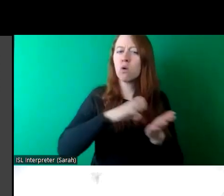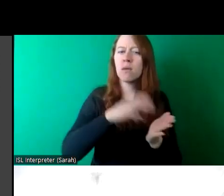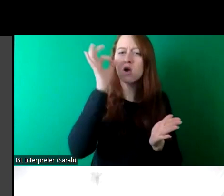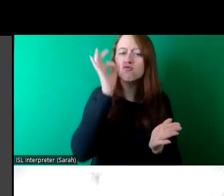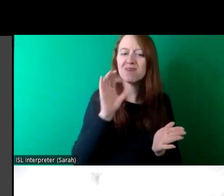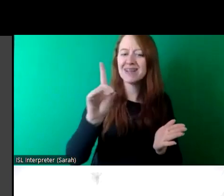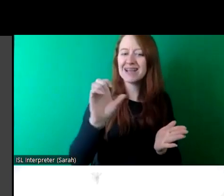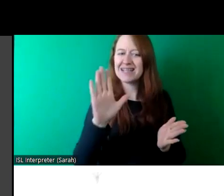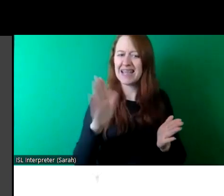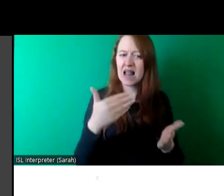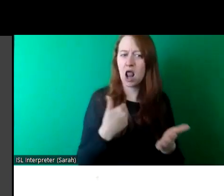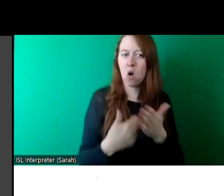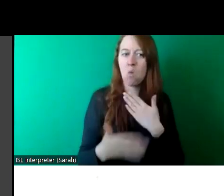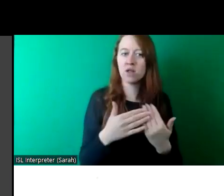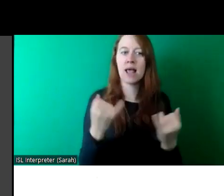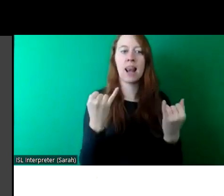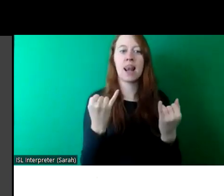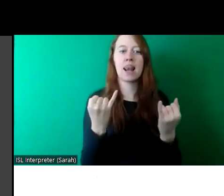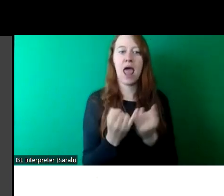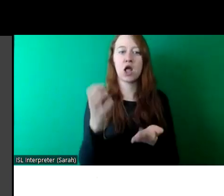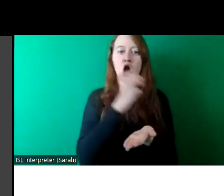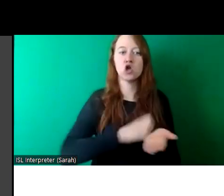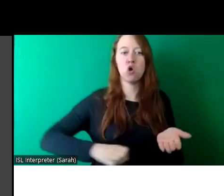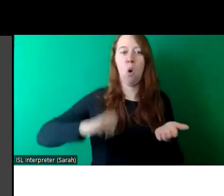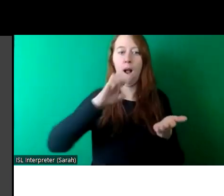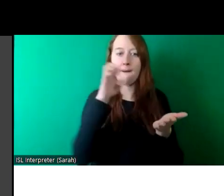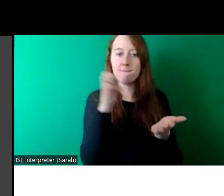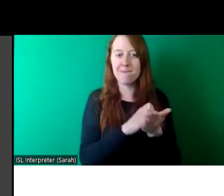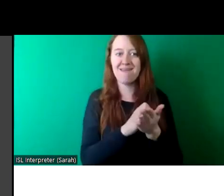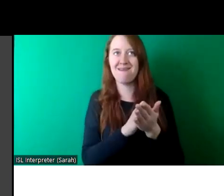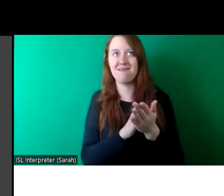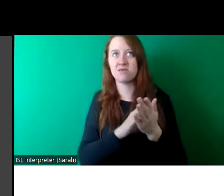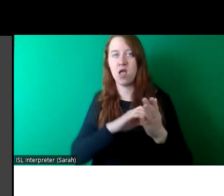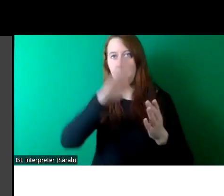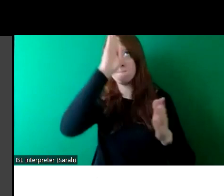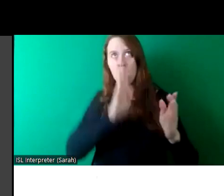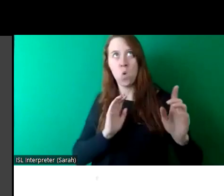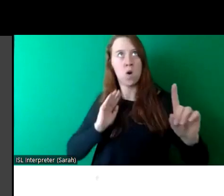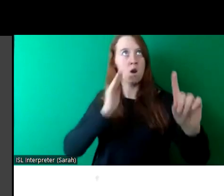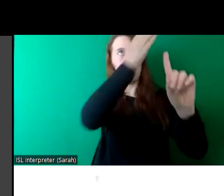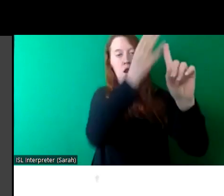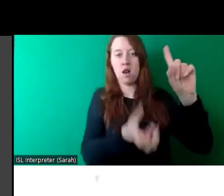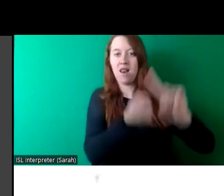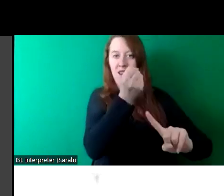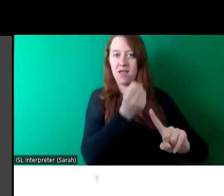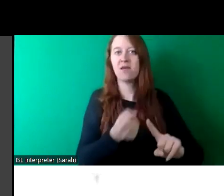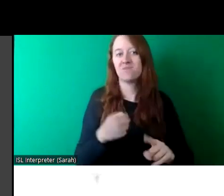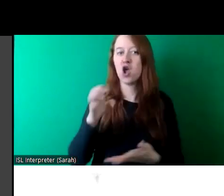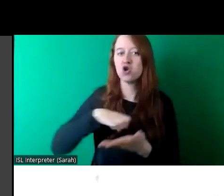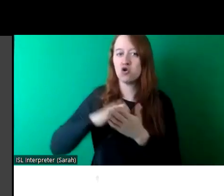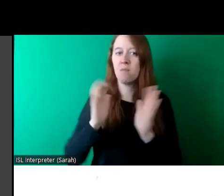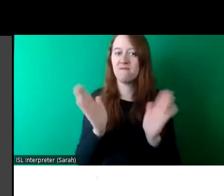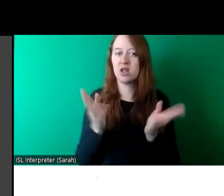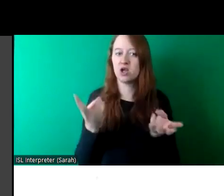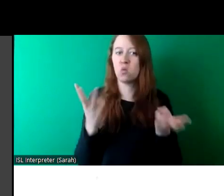moonshot. So the challenge that Europe has set itself is to become the first climate neutral continent by 2050.